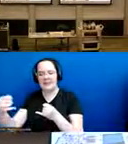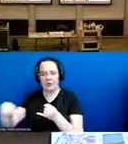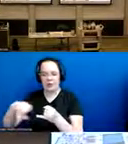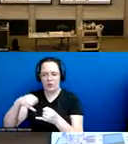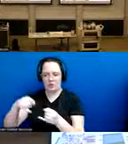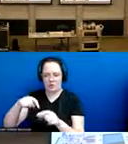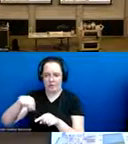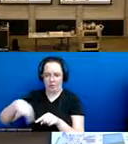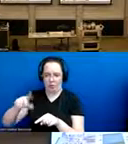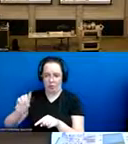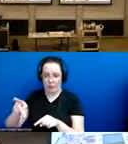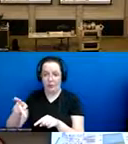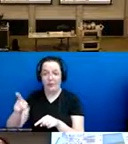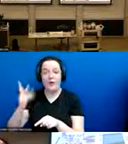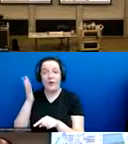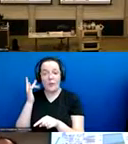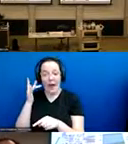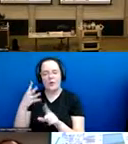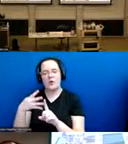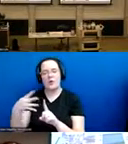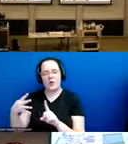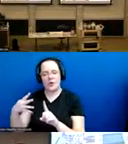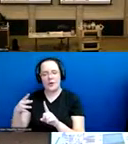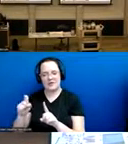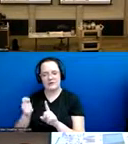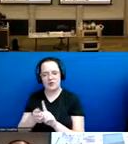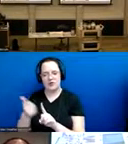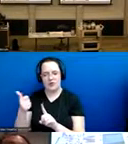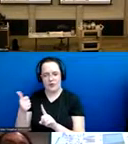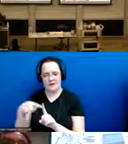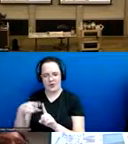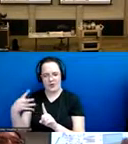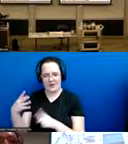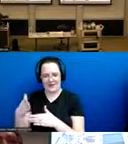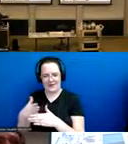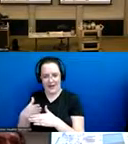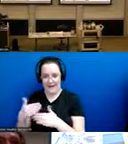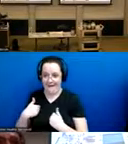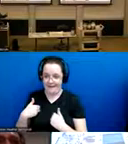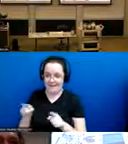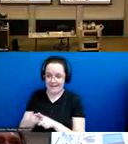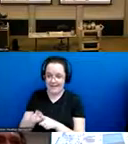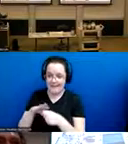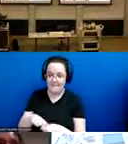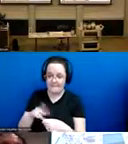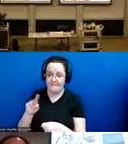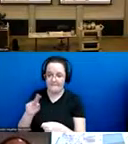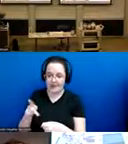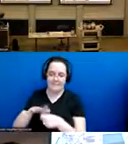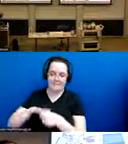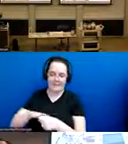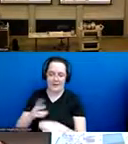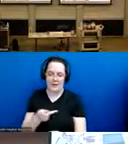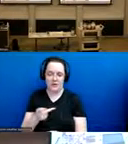need to remove the coherence that is shared by having the same pumps pumping the two memories. So